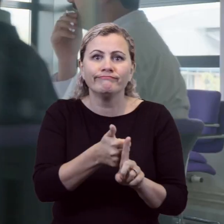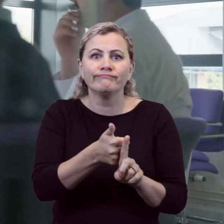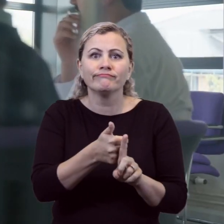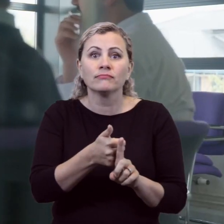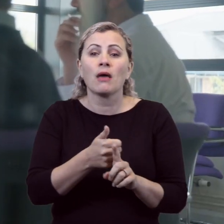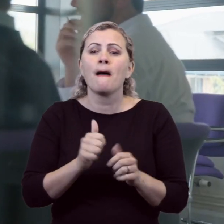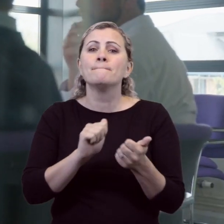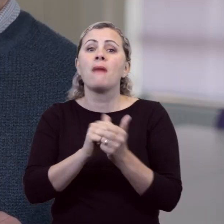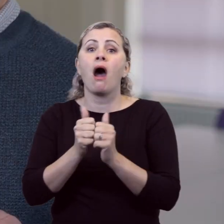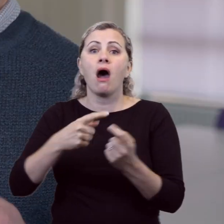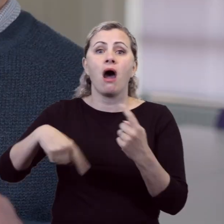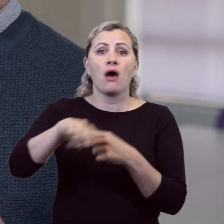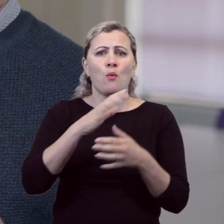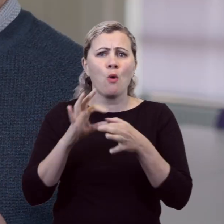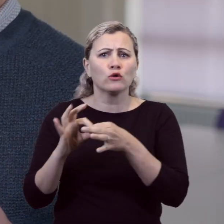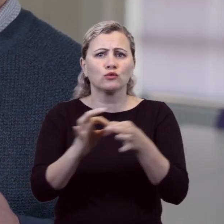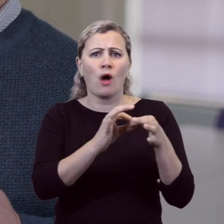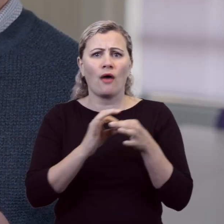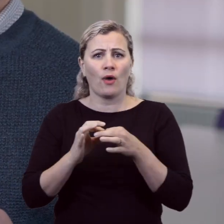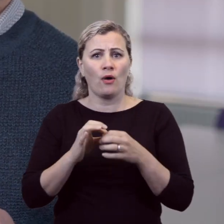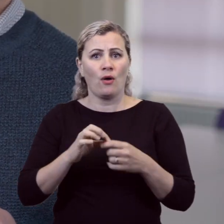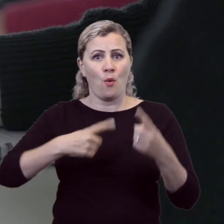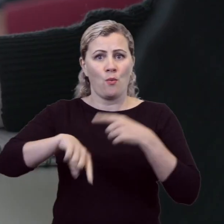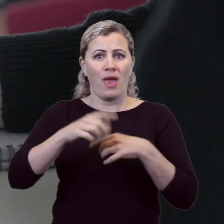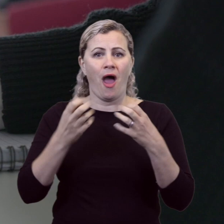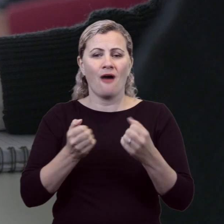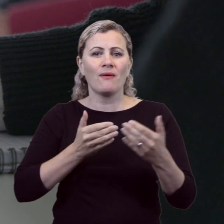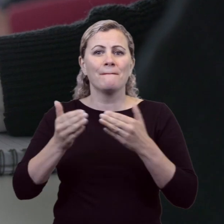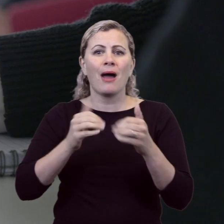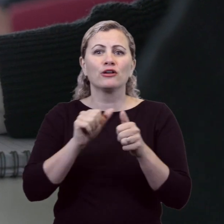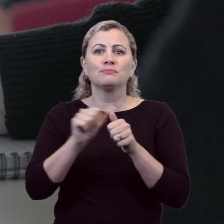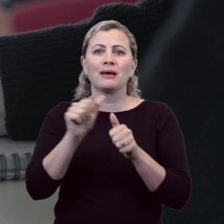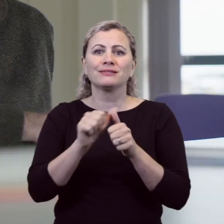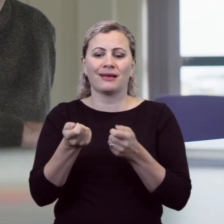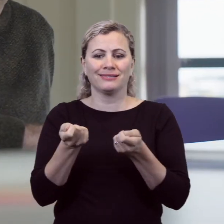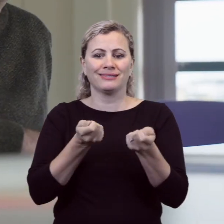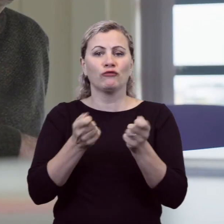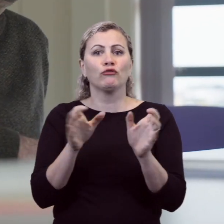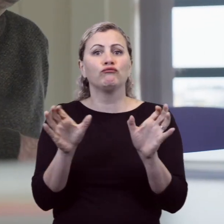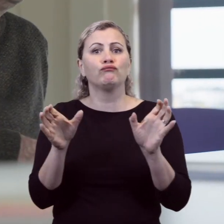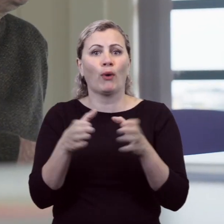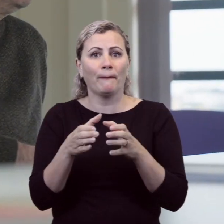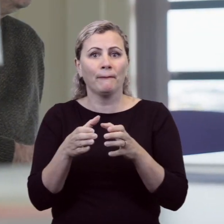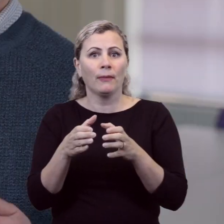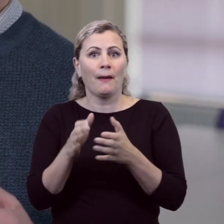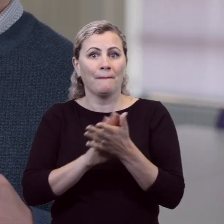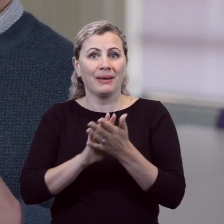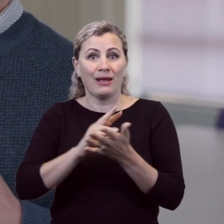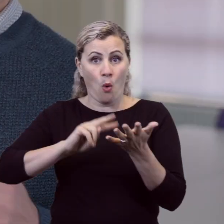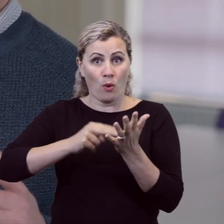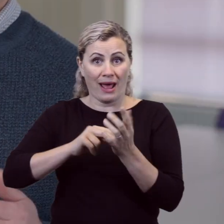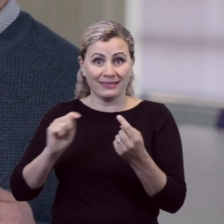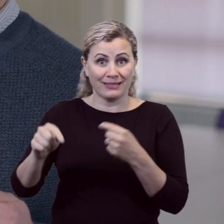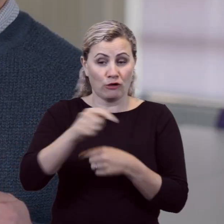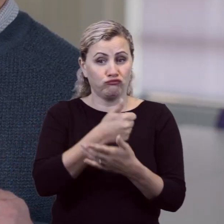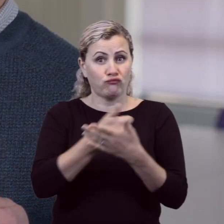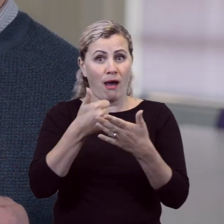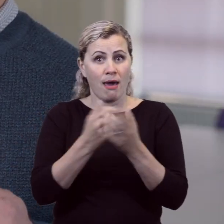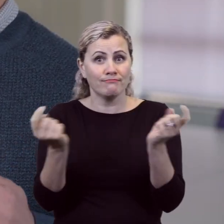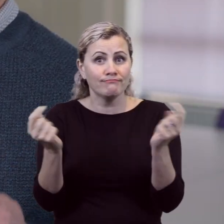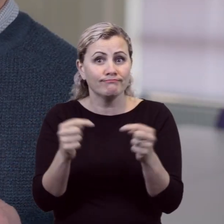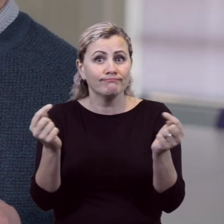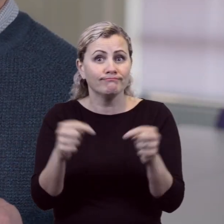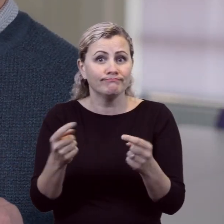genuinely work together and co-produce services. We have a Managing Better steering group where all of the organisations